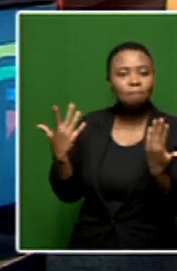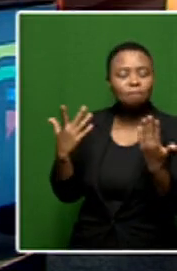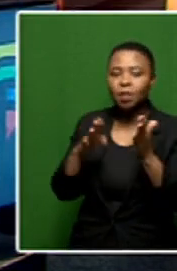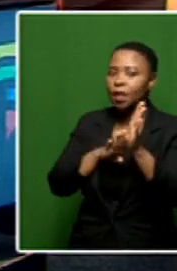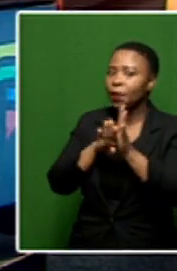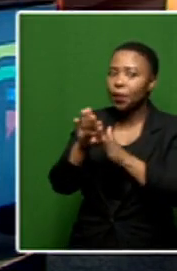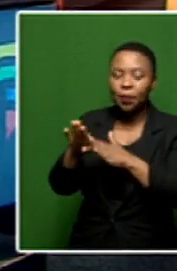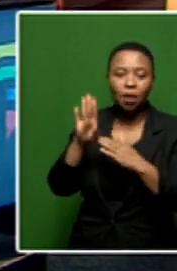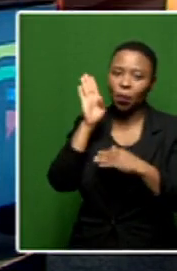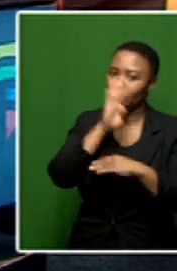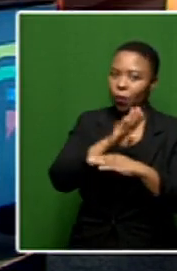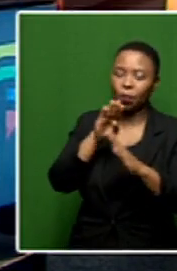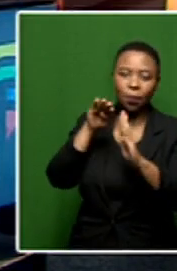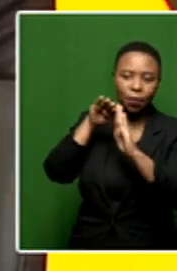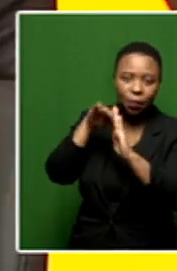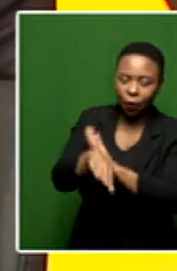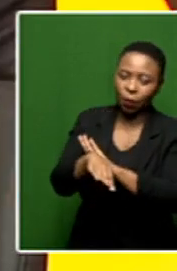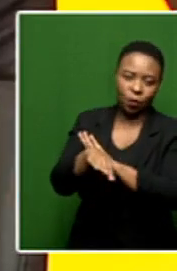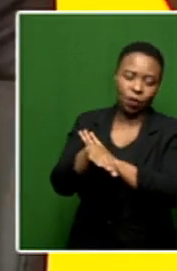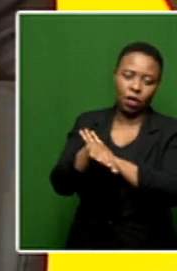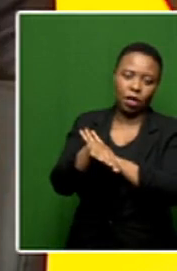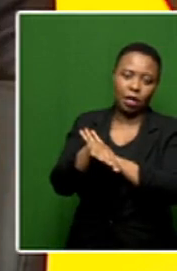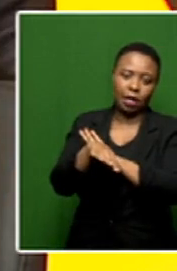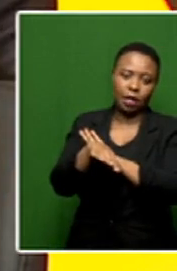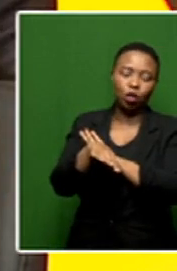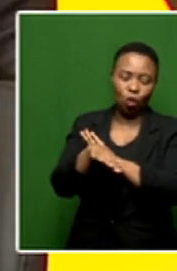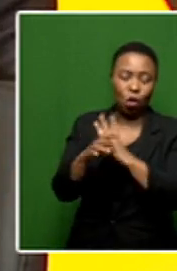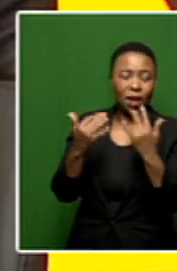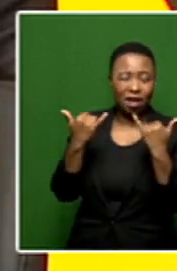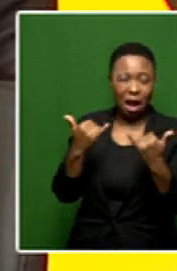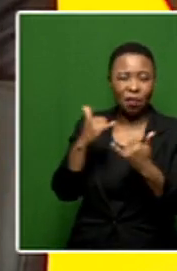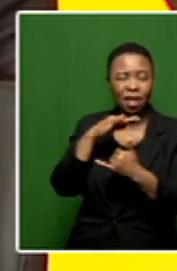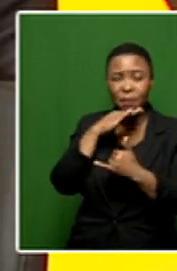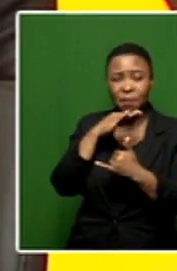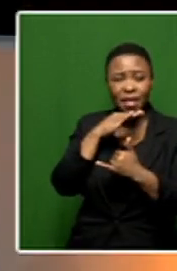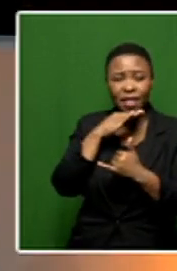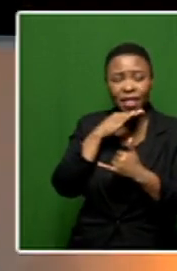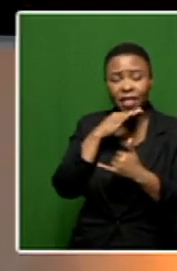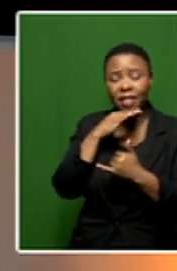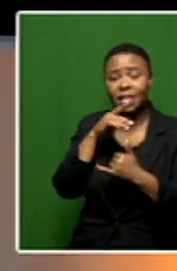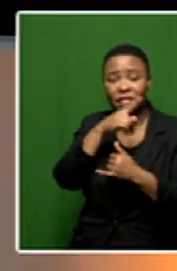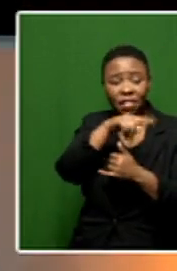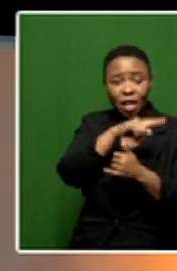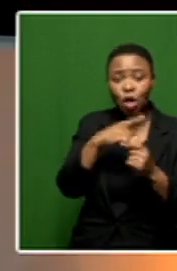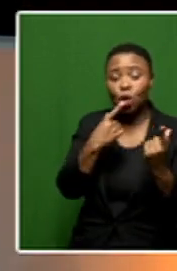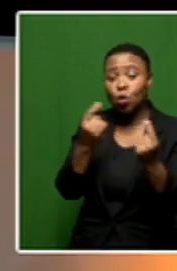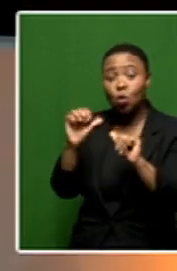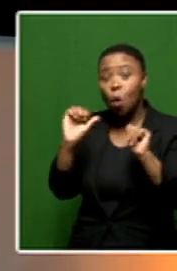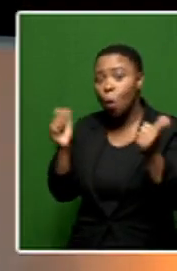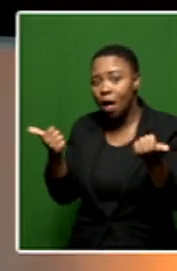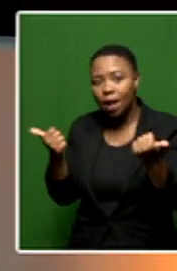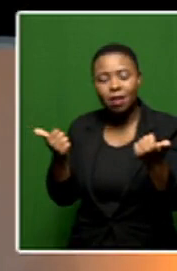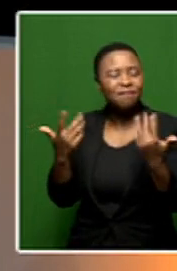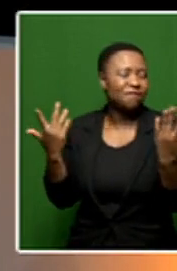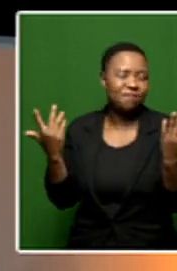them being downgraded, which means that, they can't do the best that a metropolitan municipality